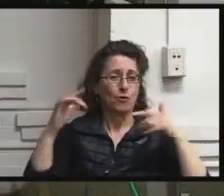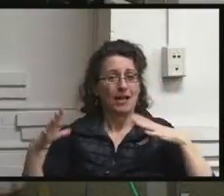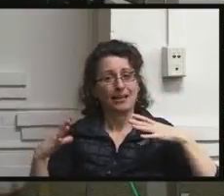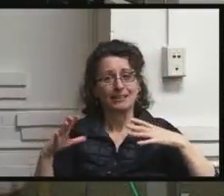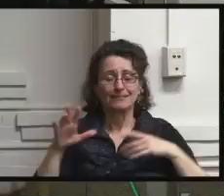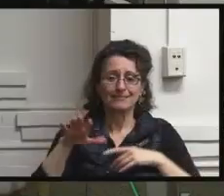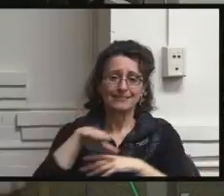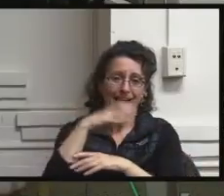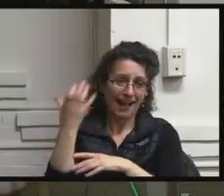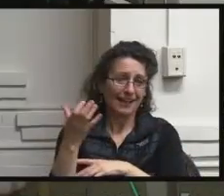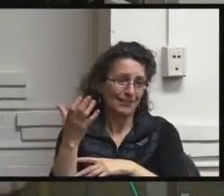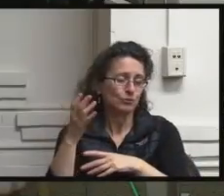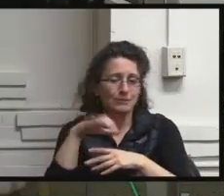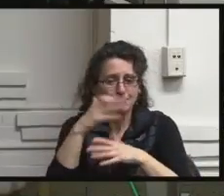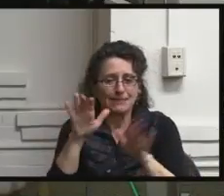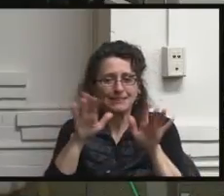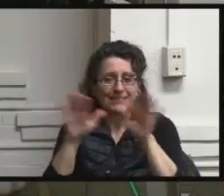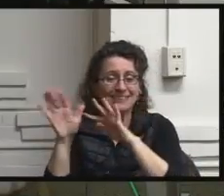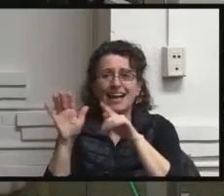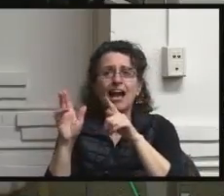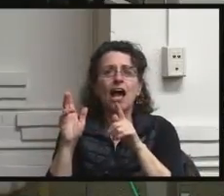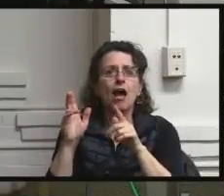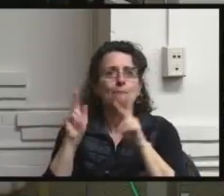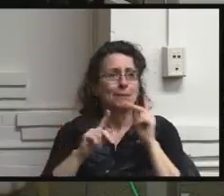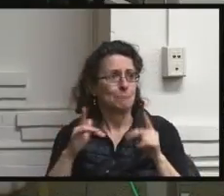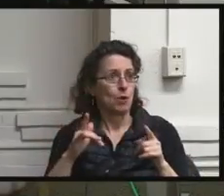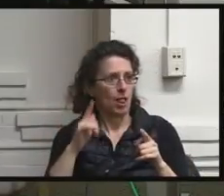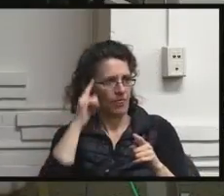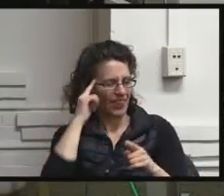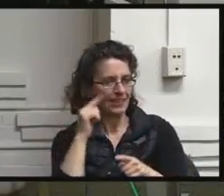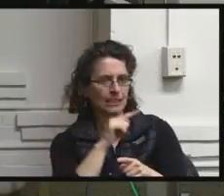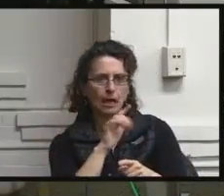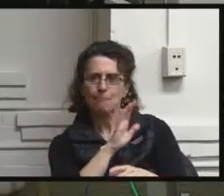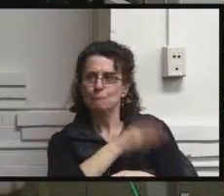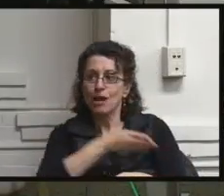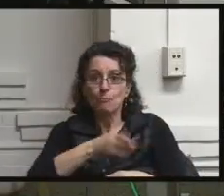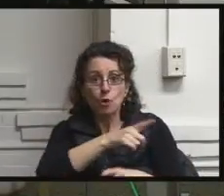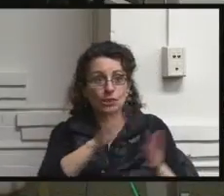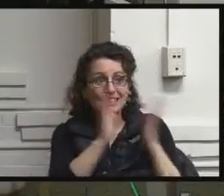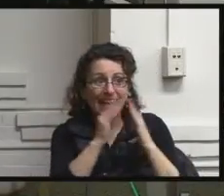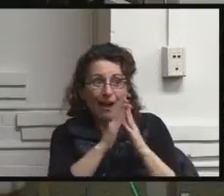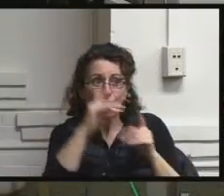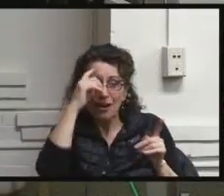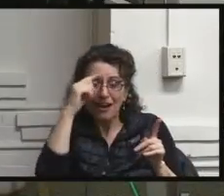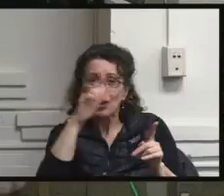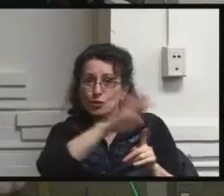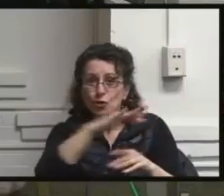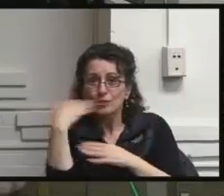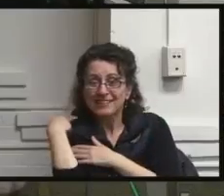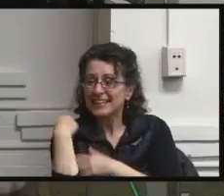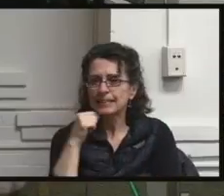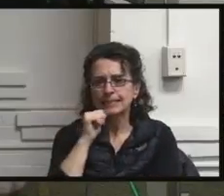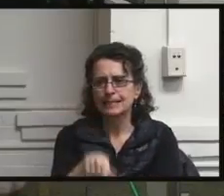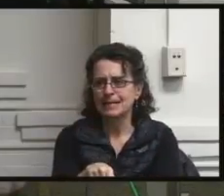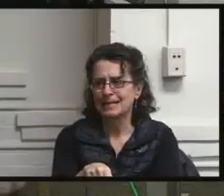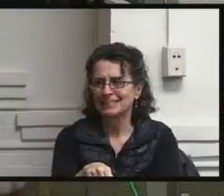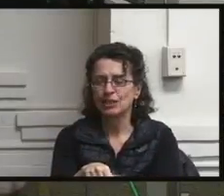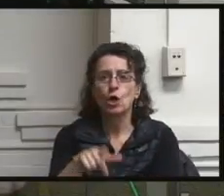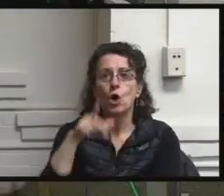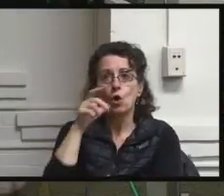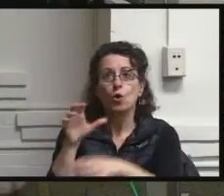until you say, no, the town isn't contributing at all to this. This is all the building owners in the